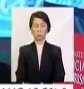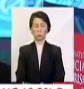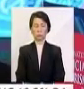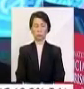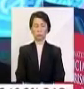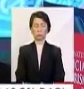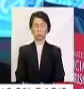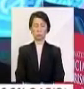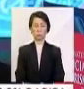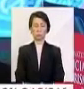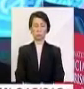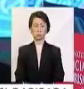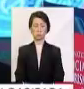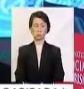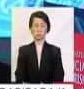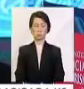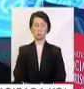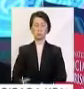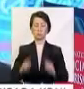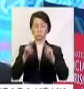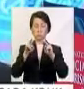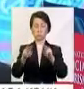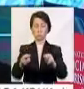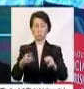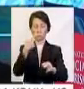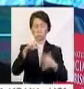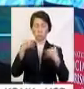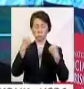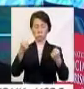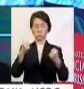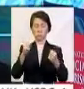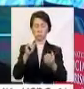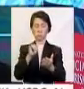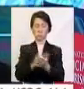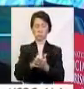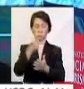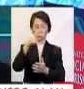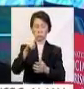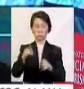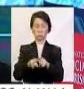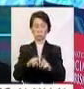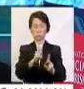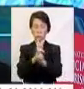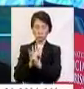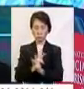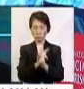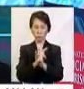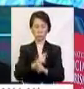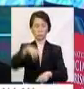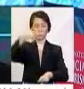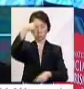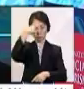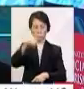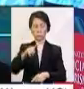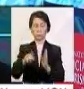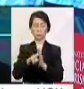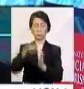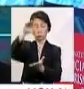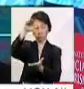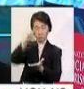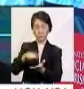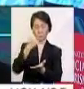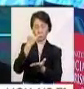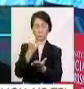Therefore, it is timely for us to look at ways to strengthen the controls to mitigate financial crime, namely the cash threshold